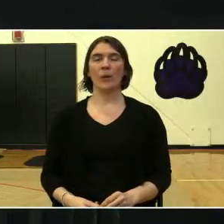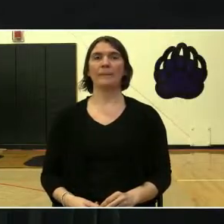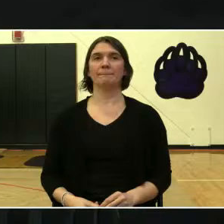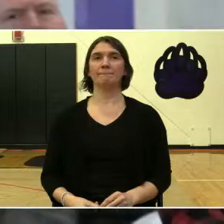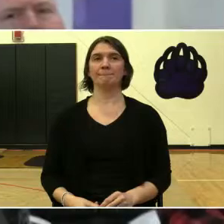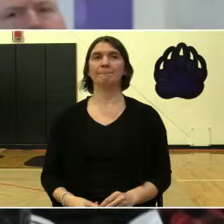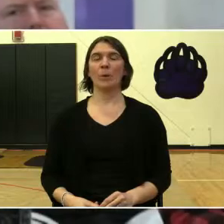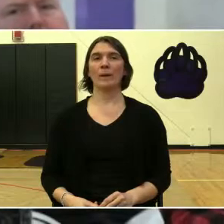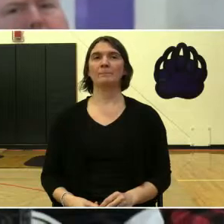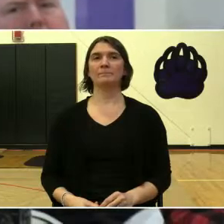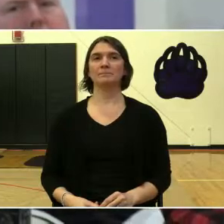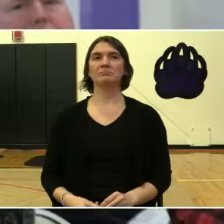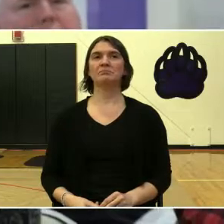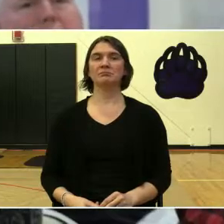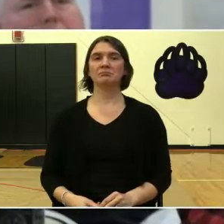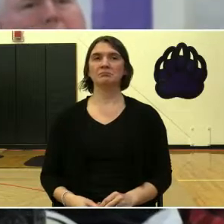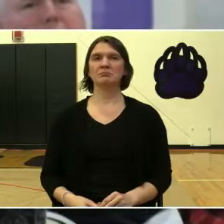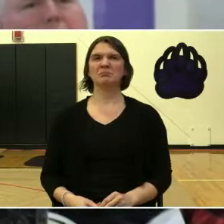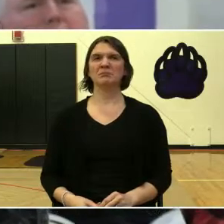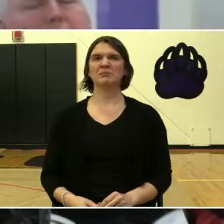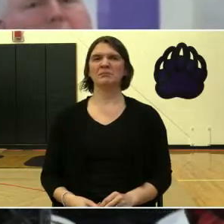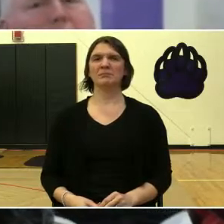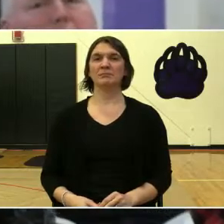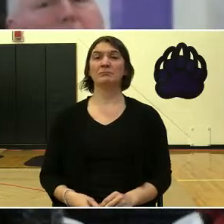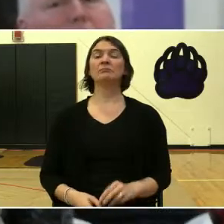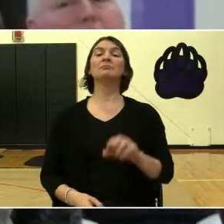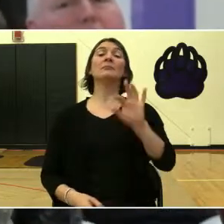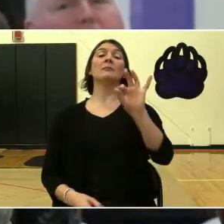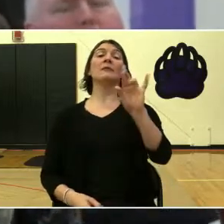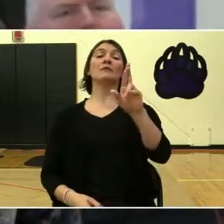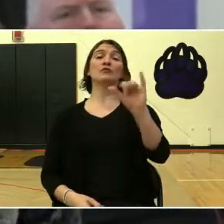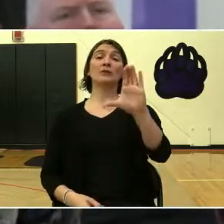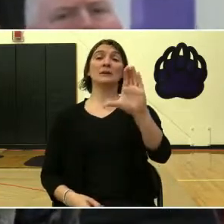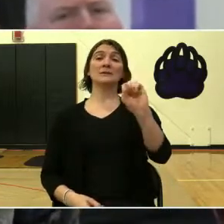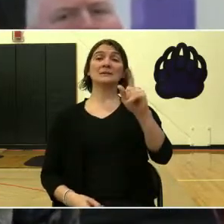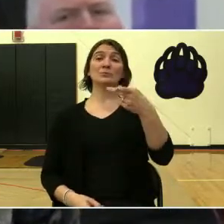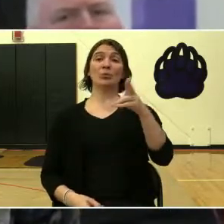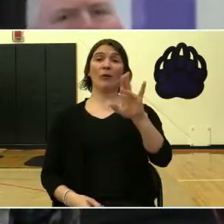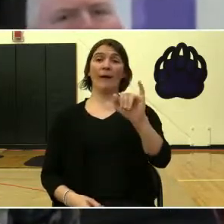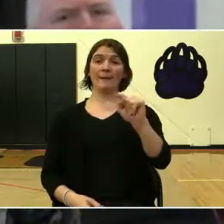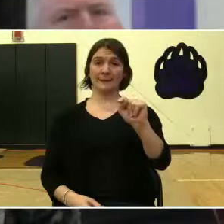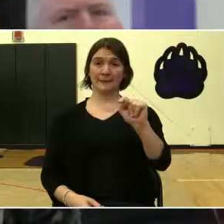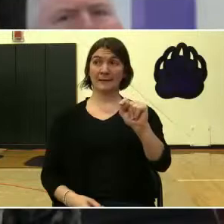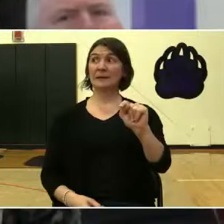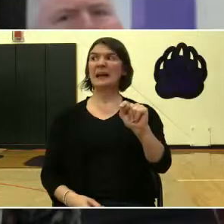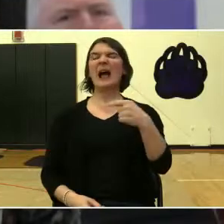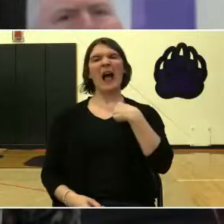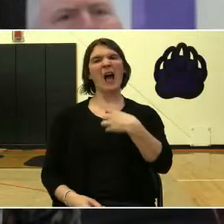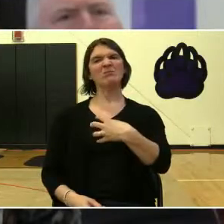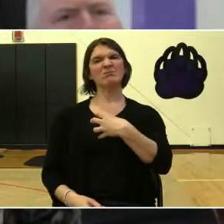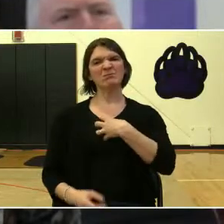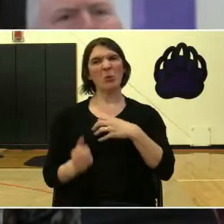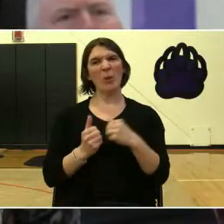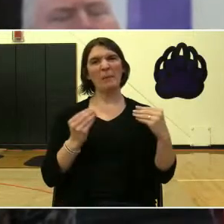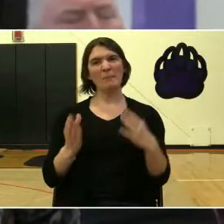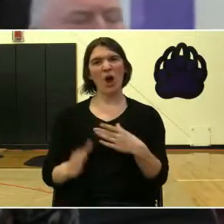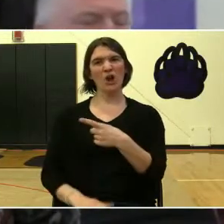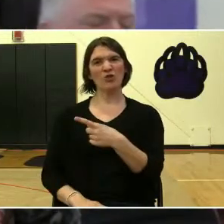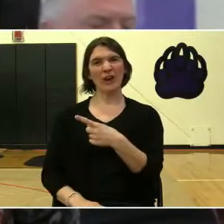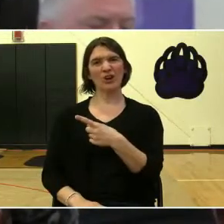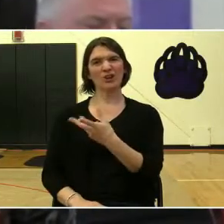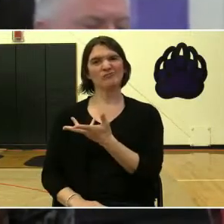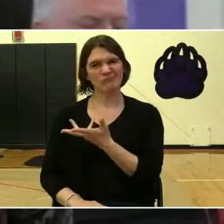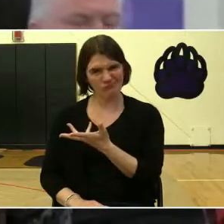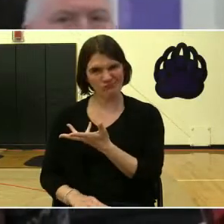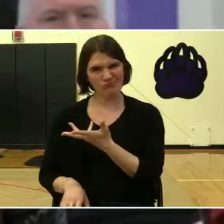Sprite fck Sprite District n um I I uh would like to take issue with the moderator about whether